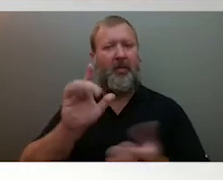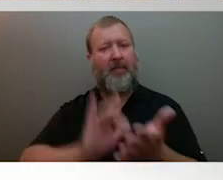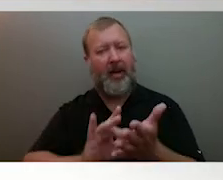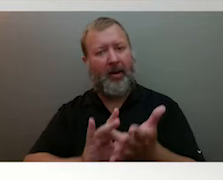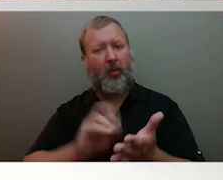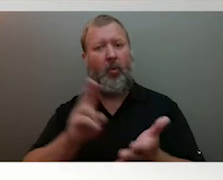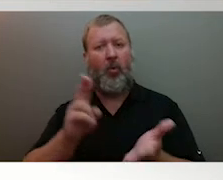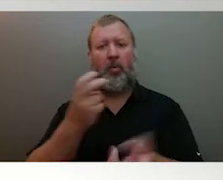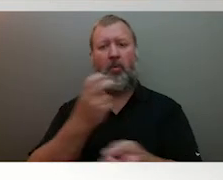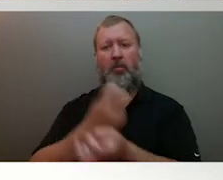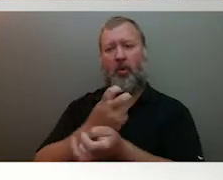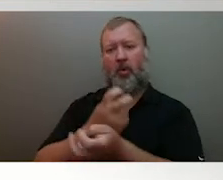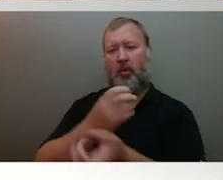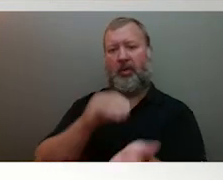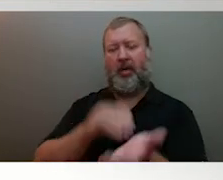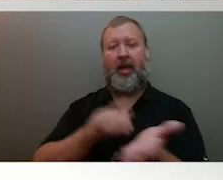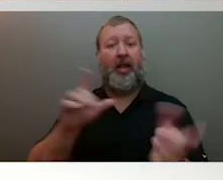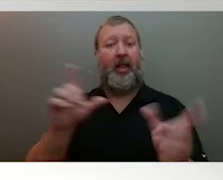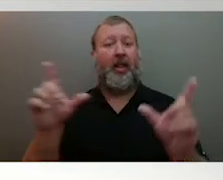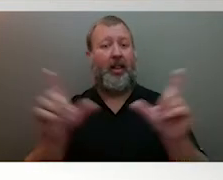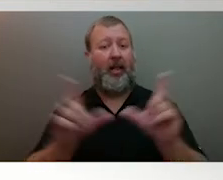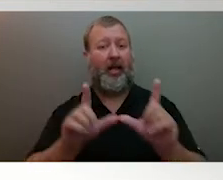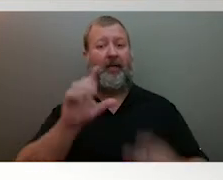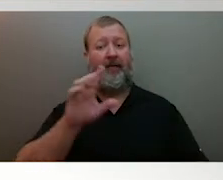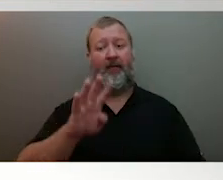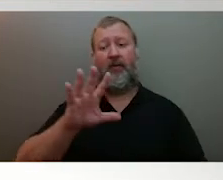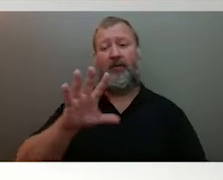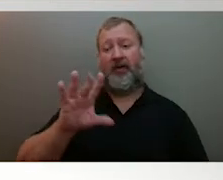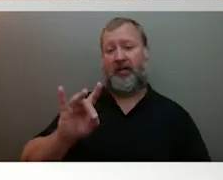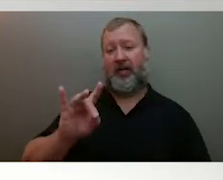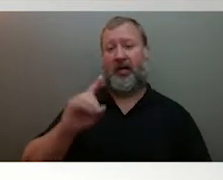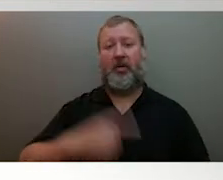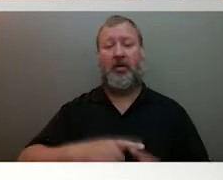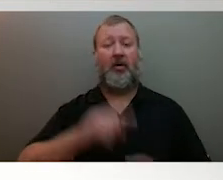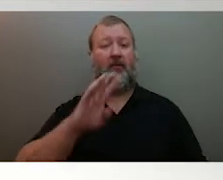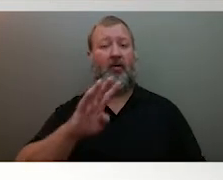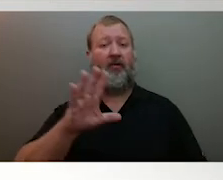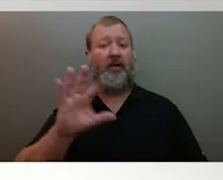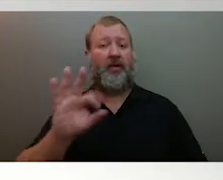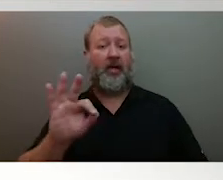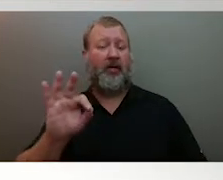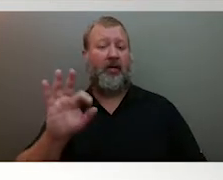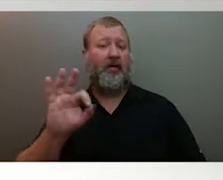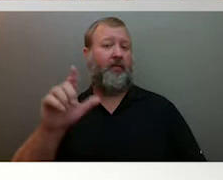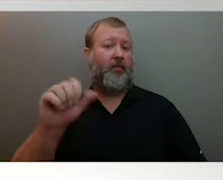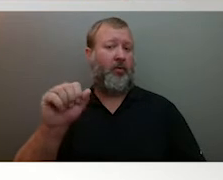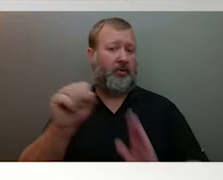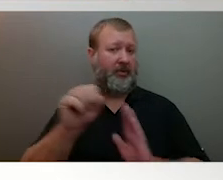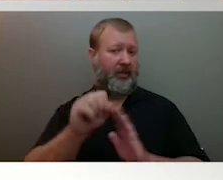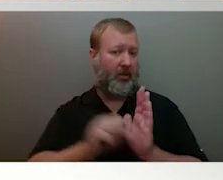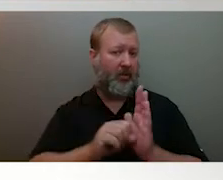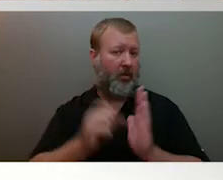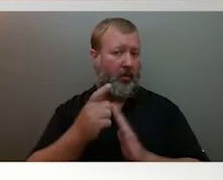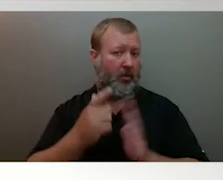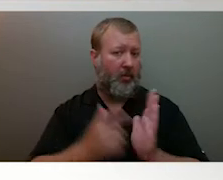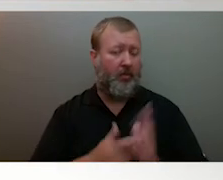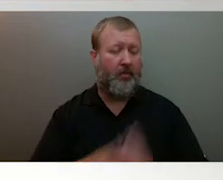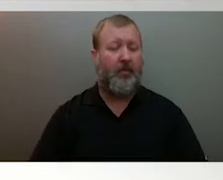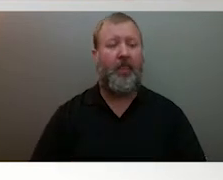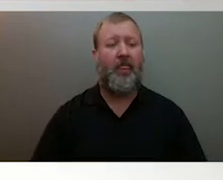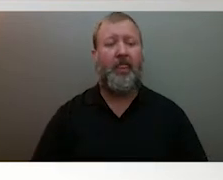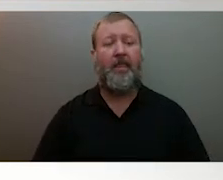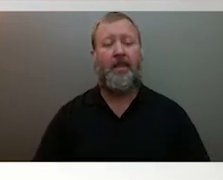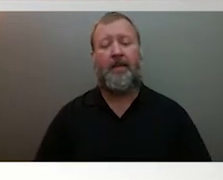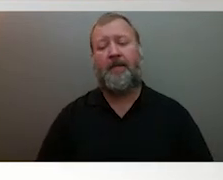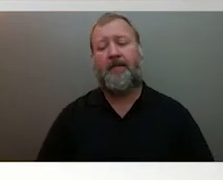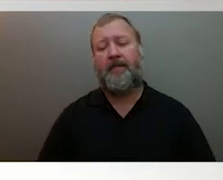osteopathic physician licensed under sections 458 and 459 of the Florida statutes. If a